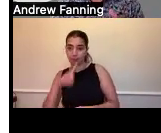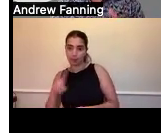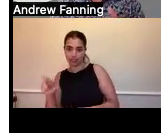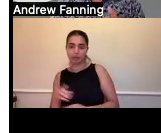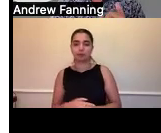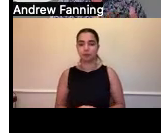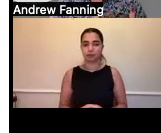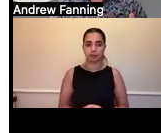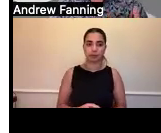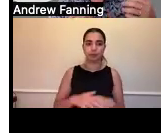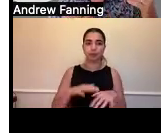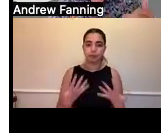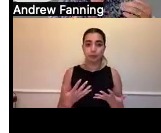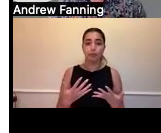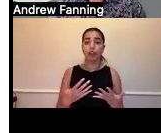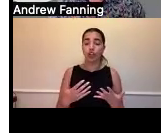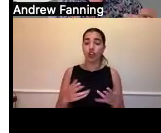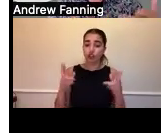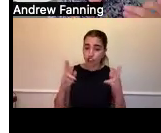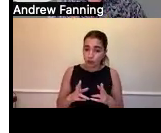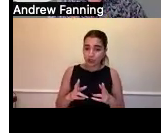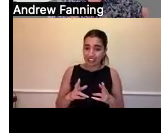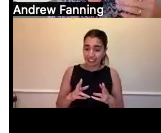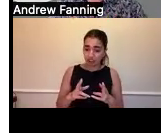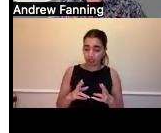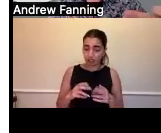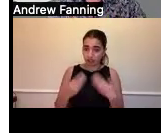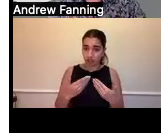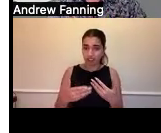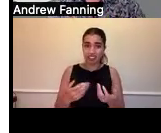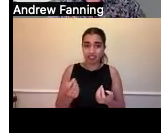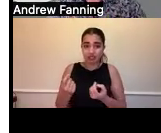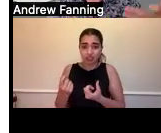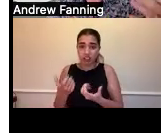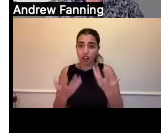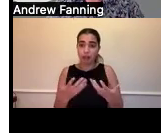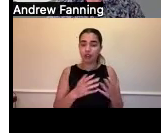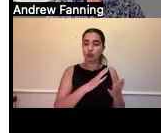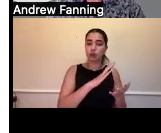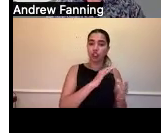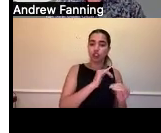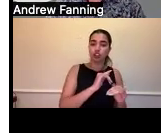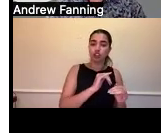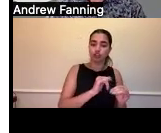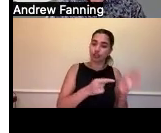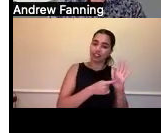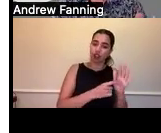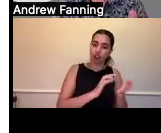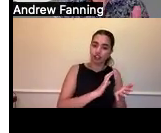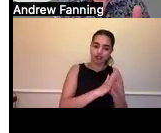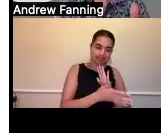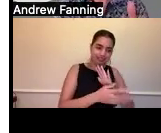shortfall are generally far short of what is required to eliminate critical deprivation for all people, with the need